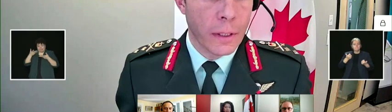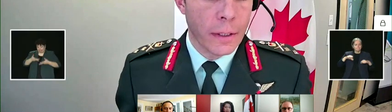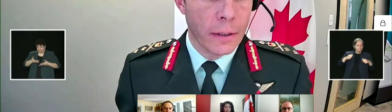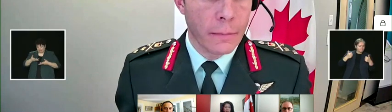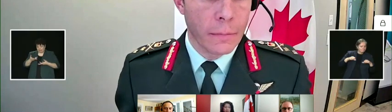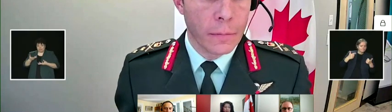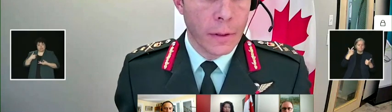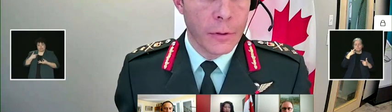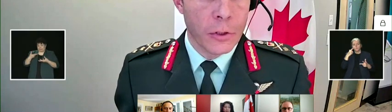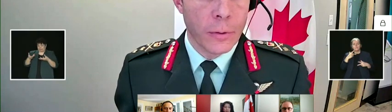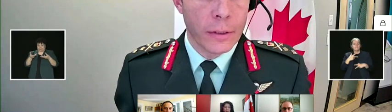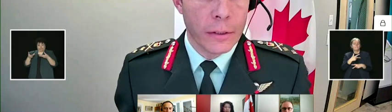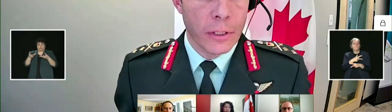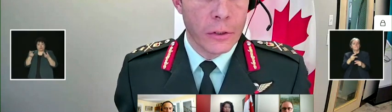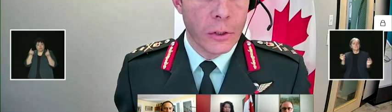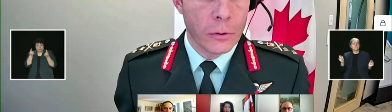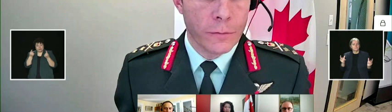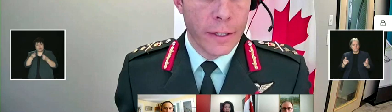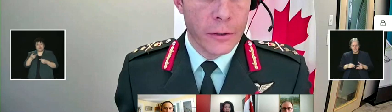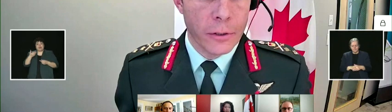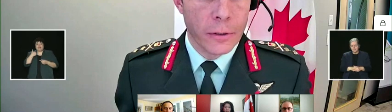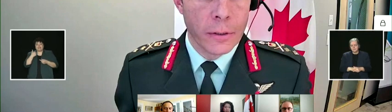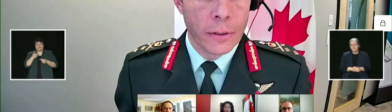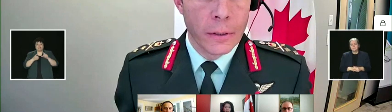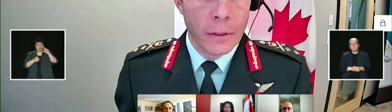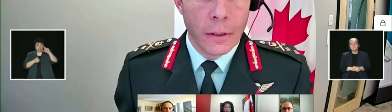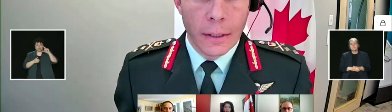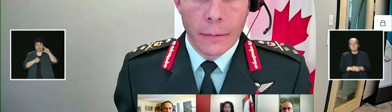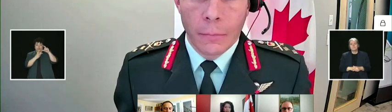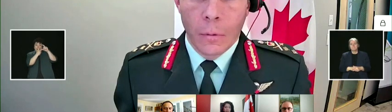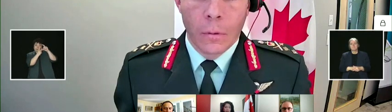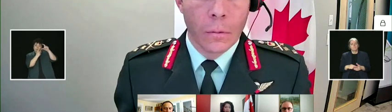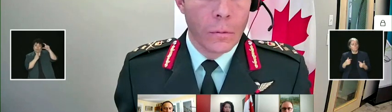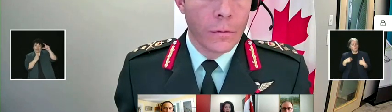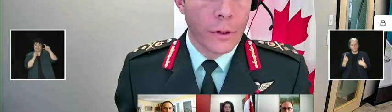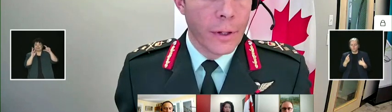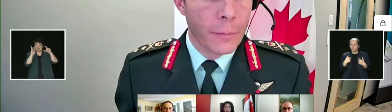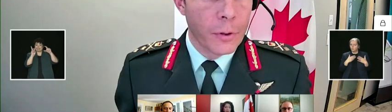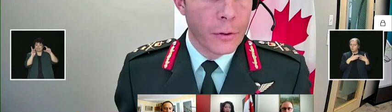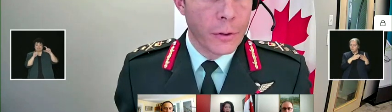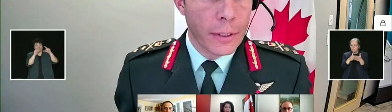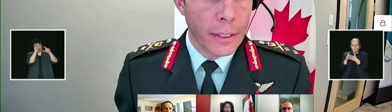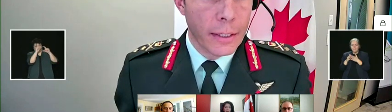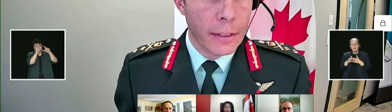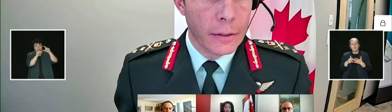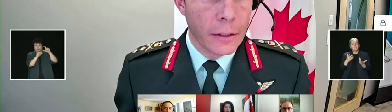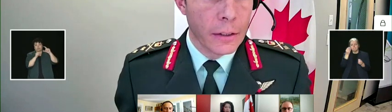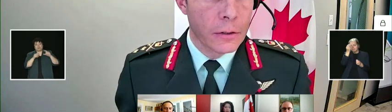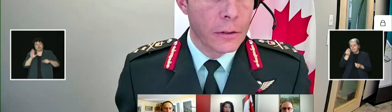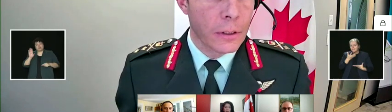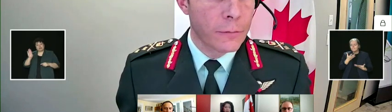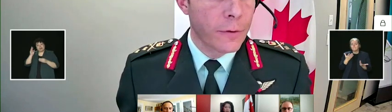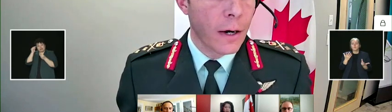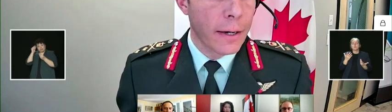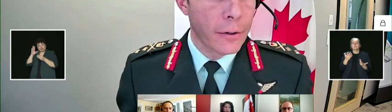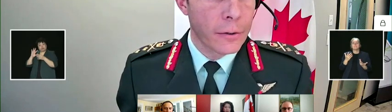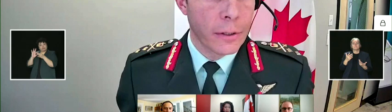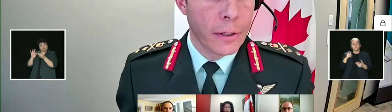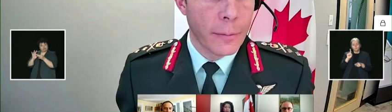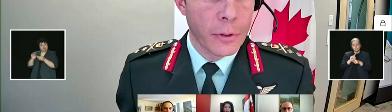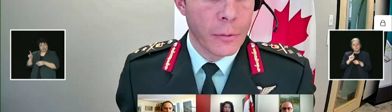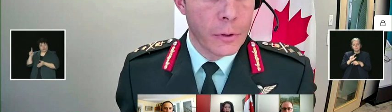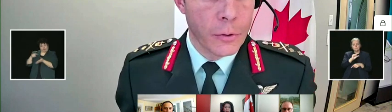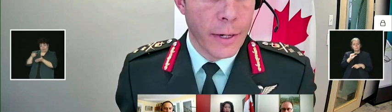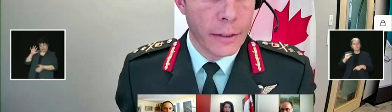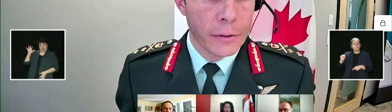with administering the 6th dose of Pfizer. The number you're indicating is far higher